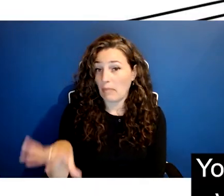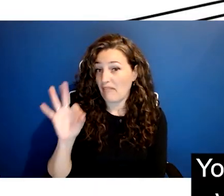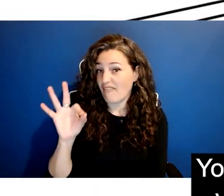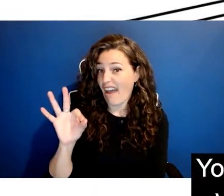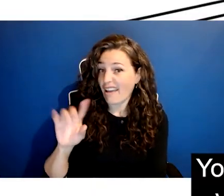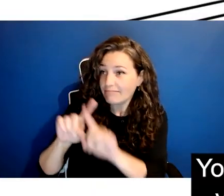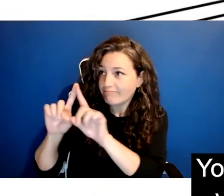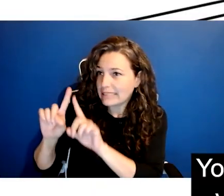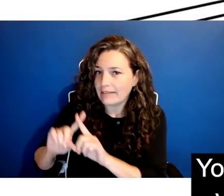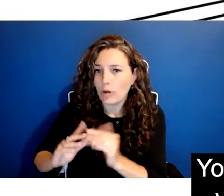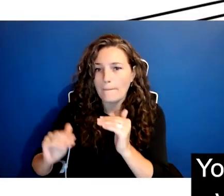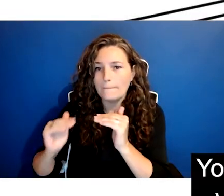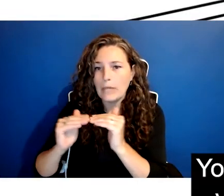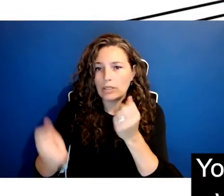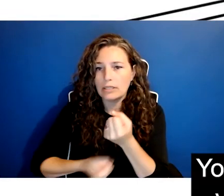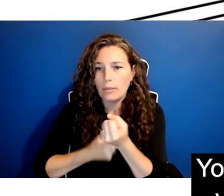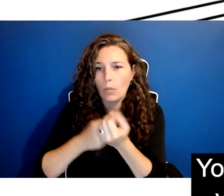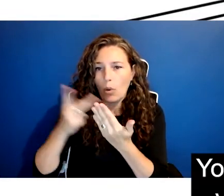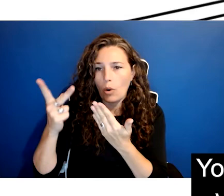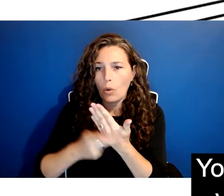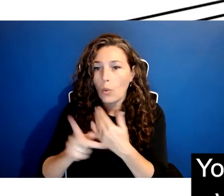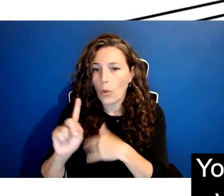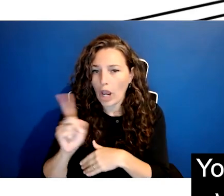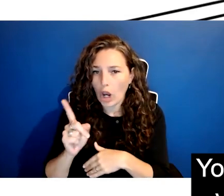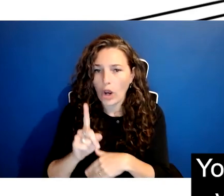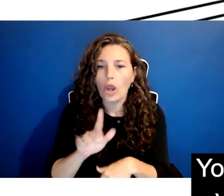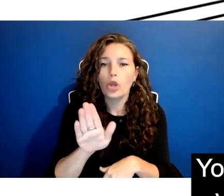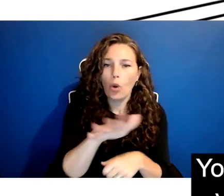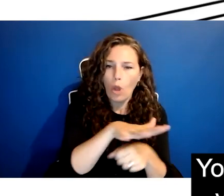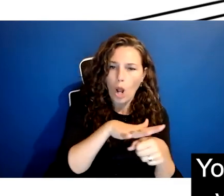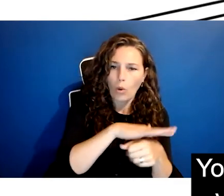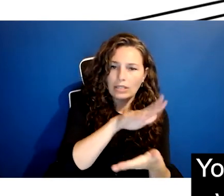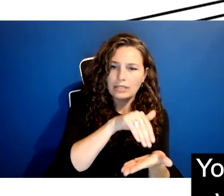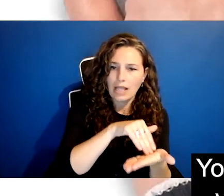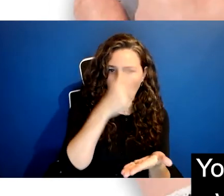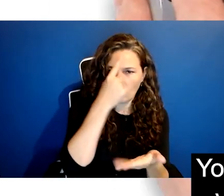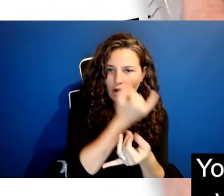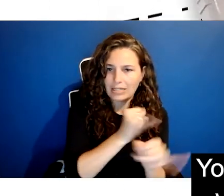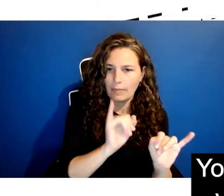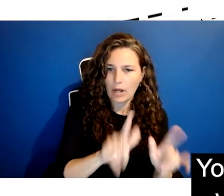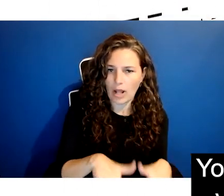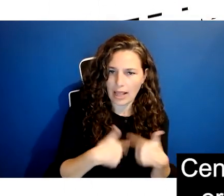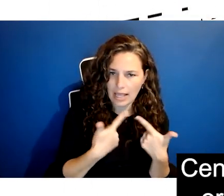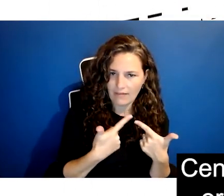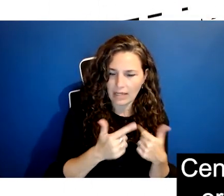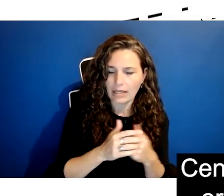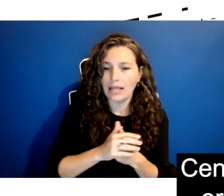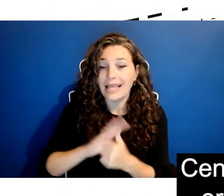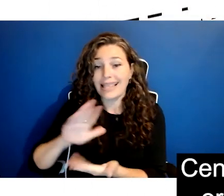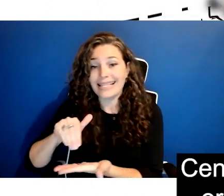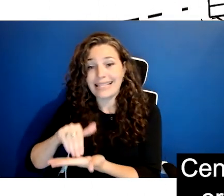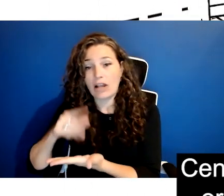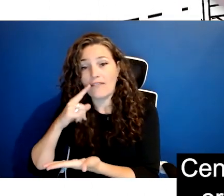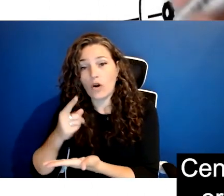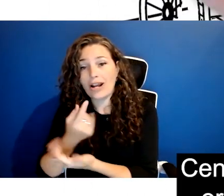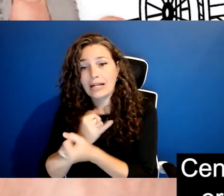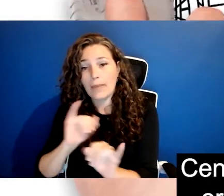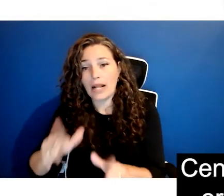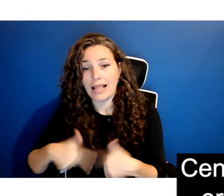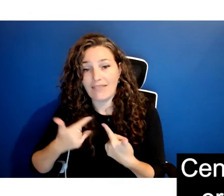You can find peer support programs through your local Center for Independent Living. Center for Independent Living